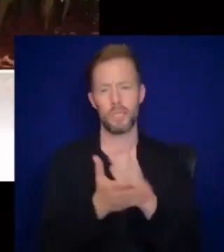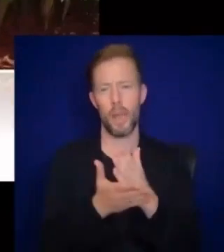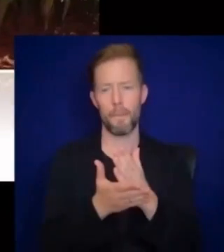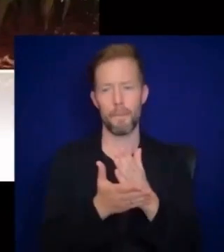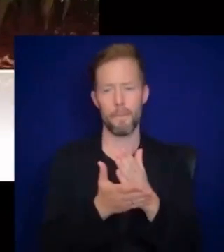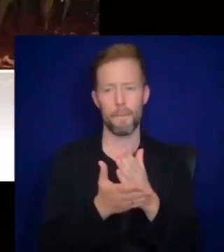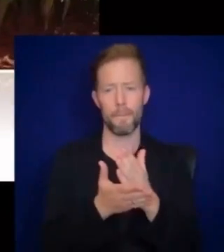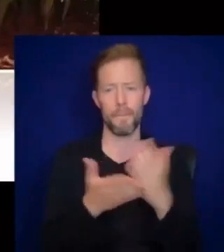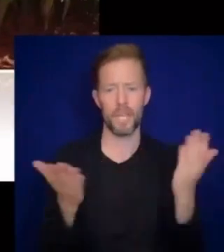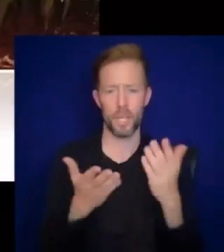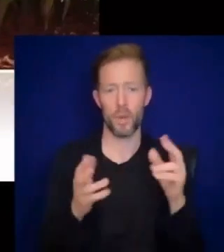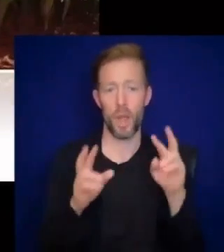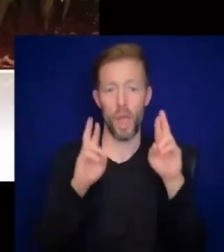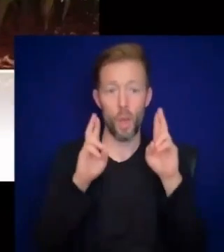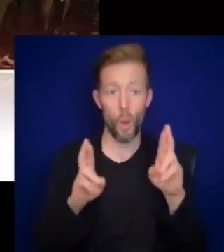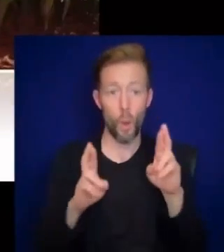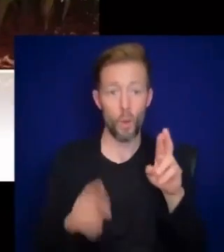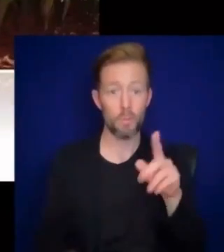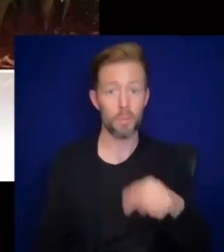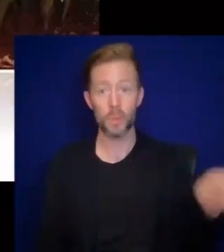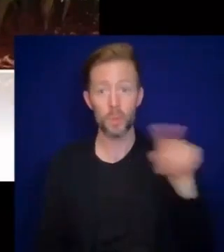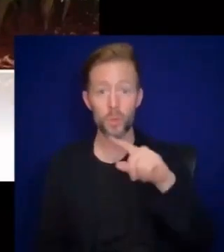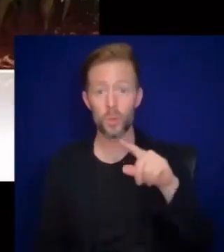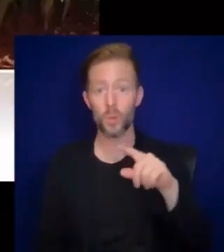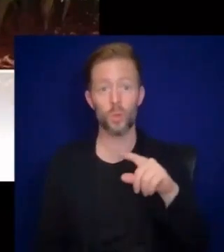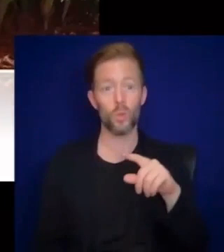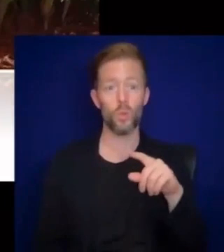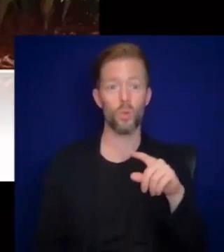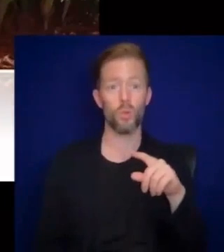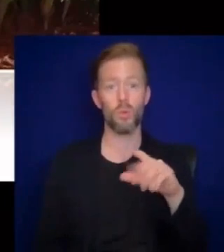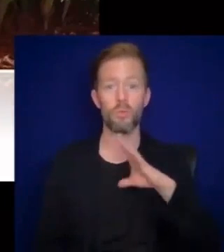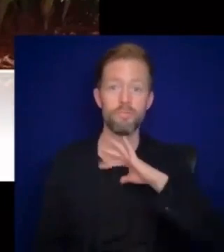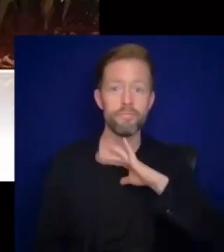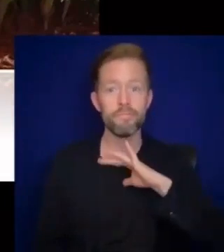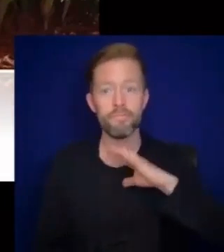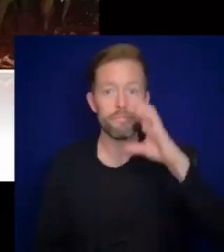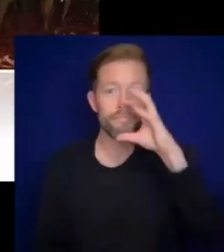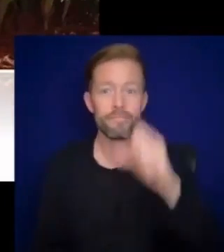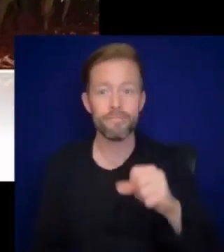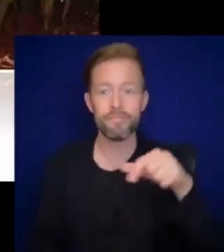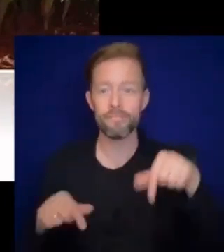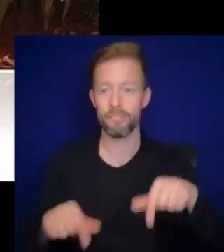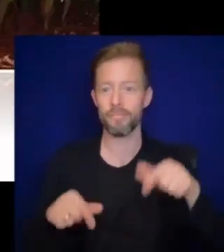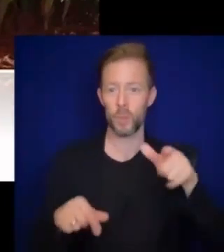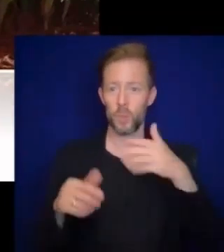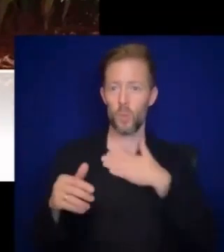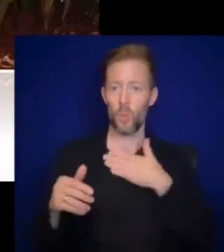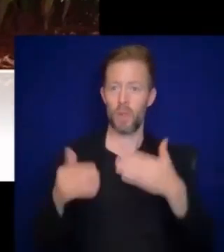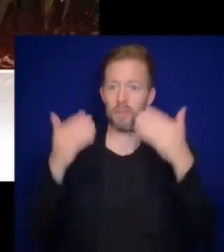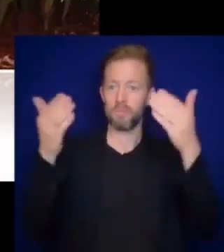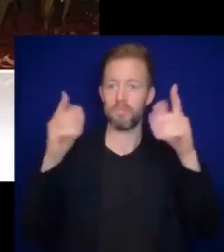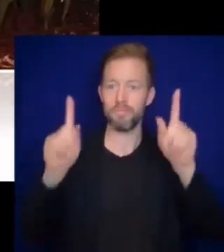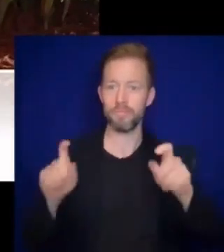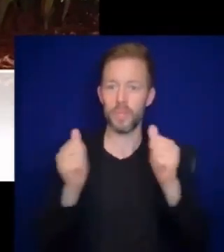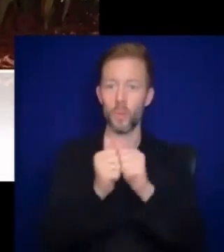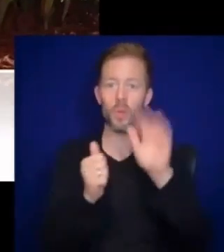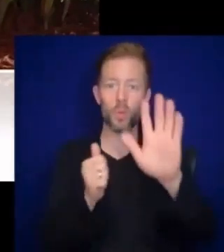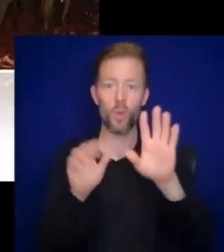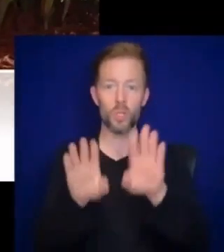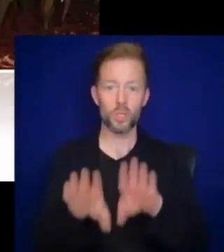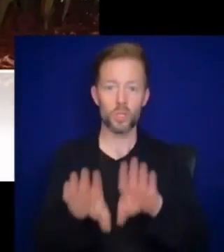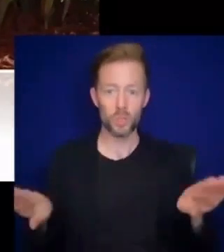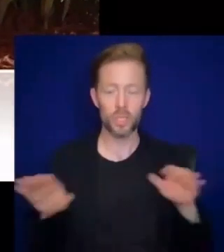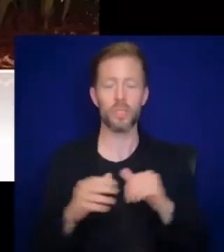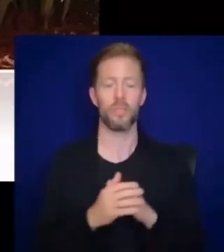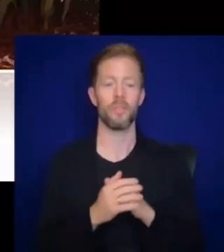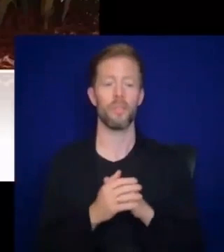to stop here. I hope you are absolutely engaged and willing to go and test out with your